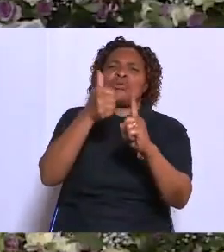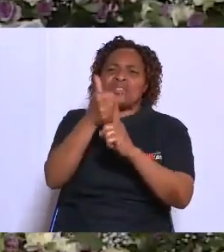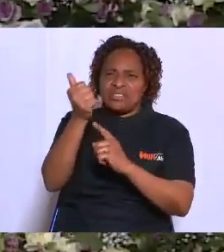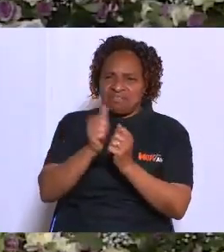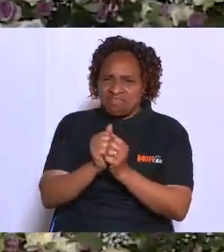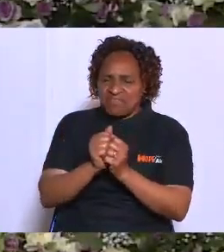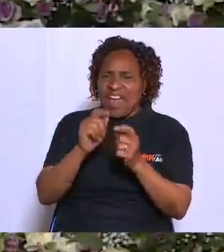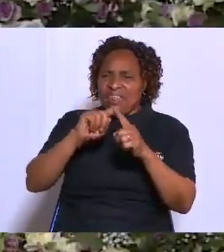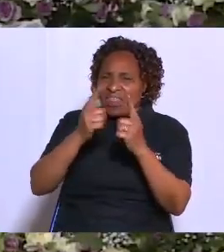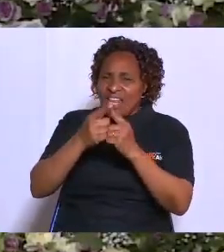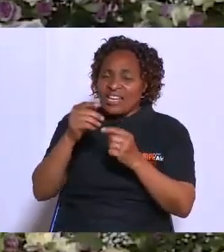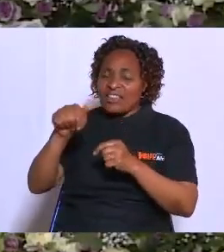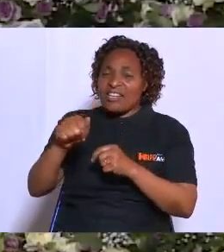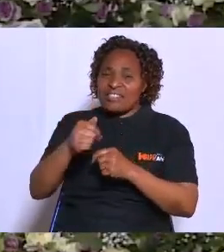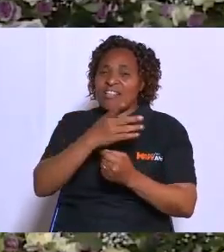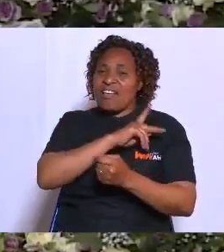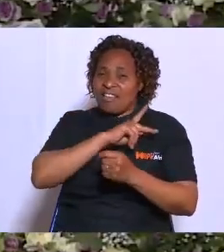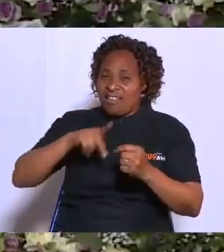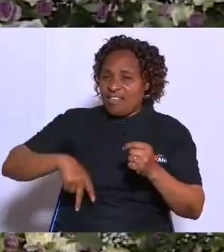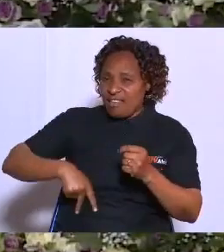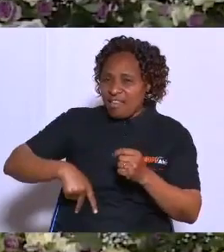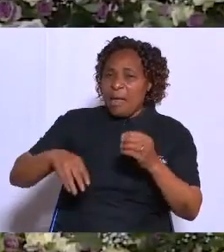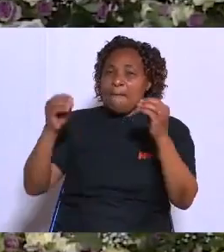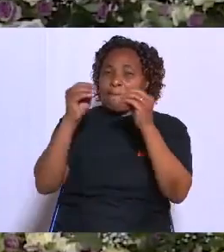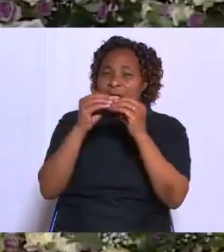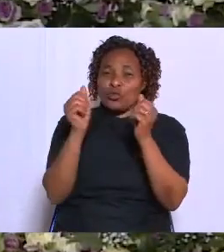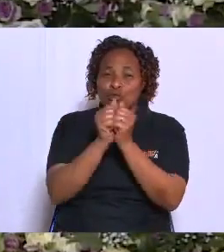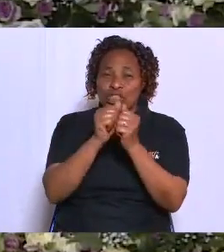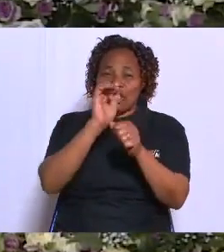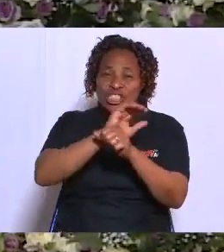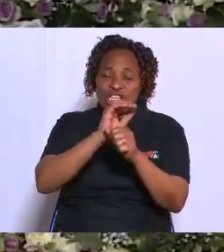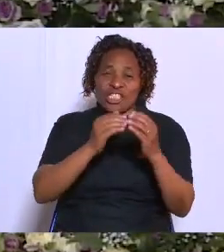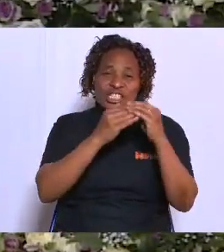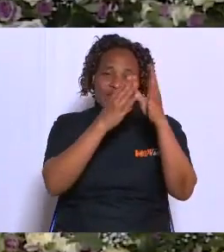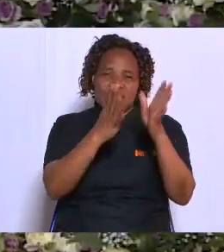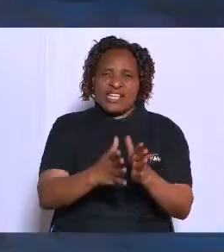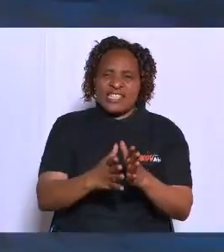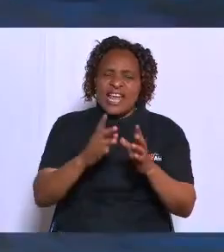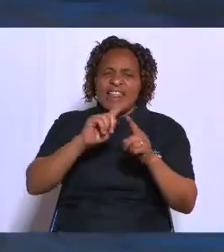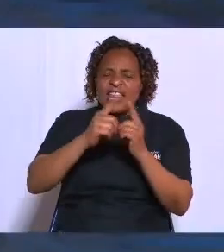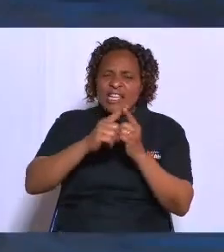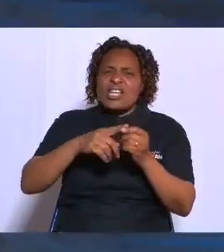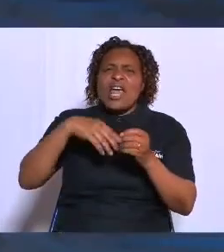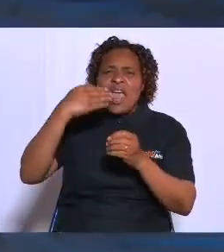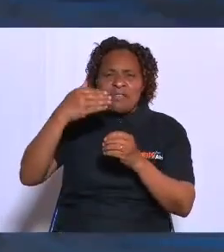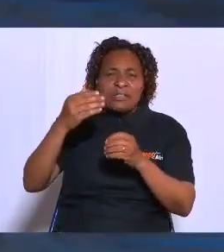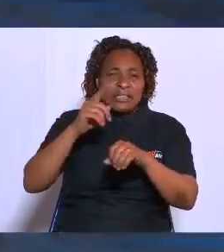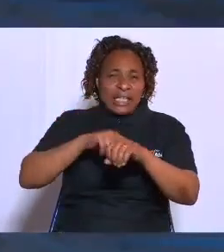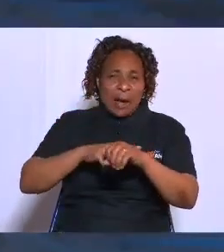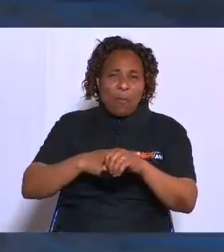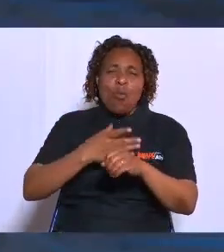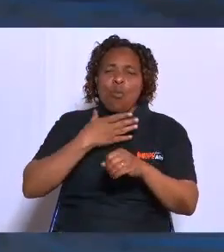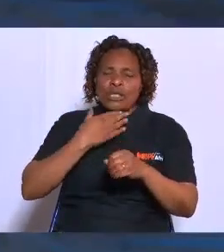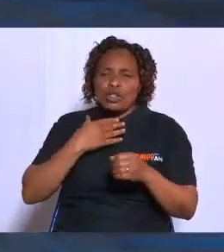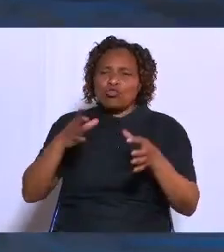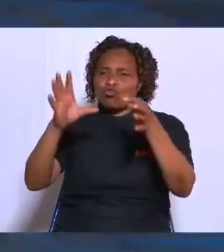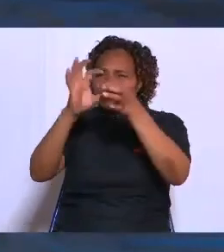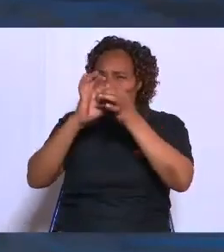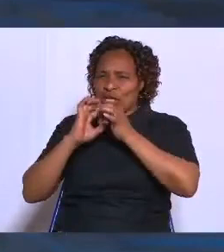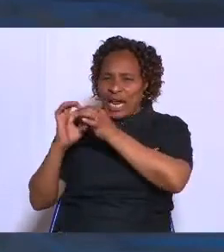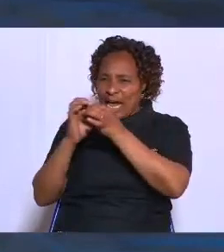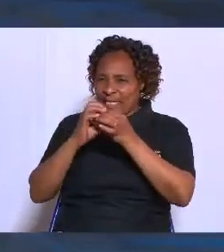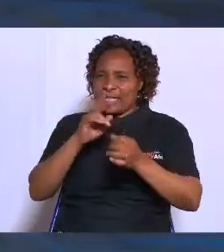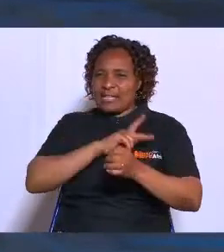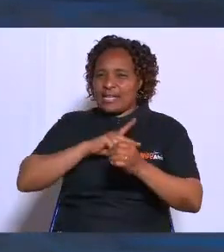Constantine met with the church leaders and gradually over time to unite the Empire they said